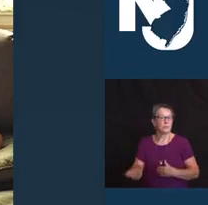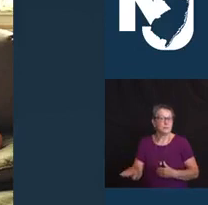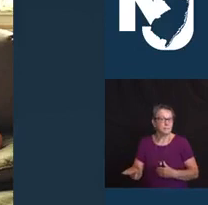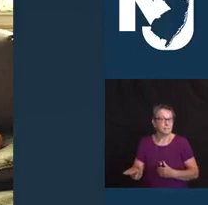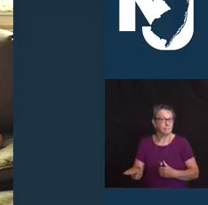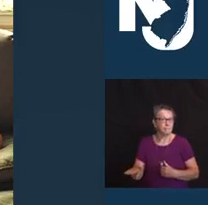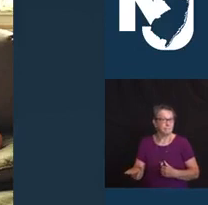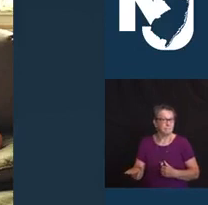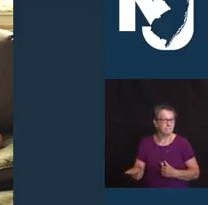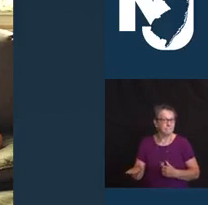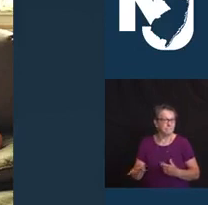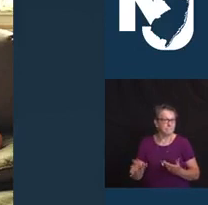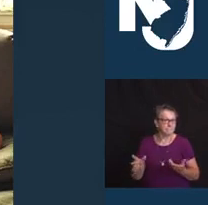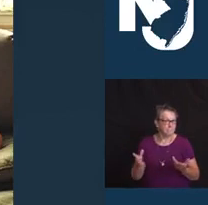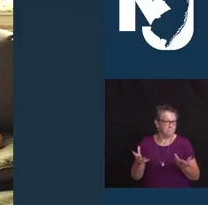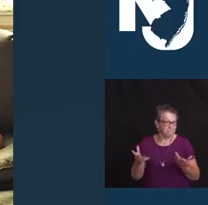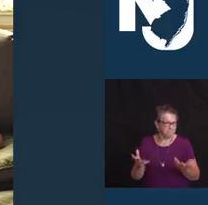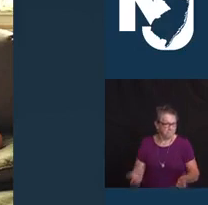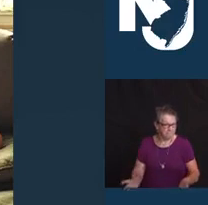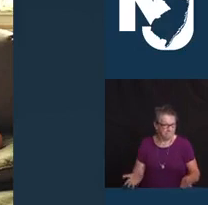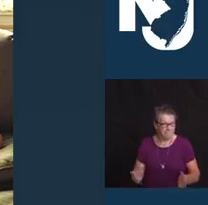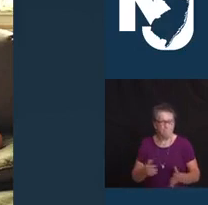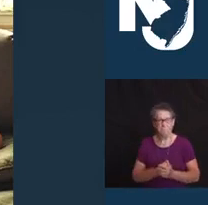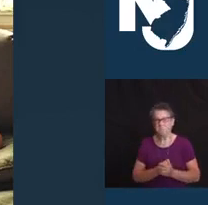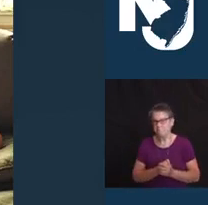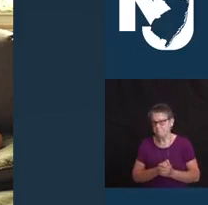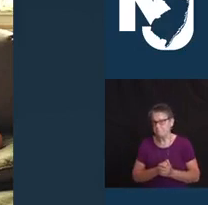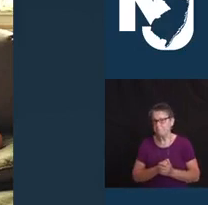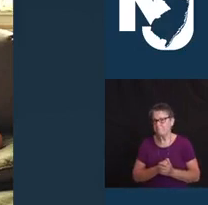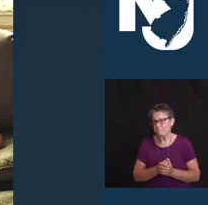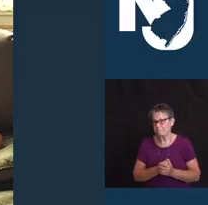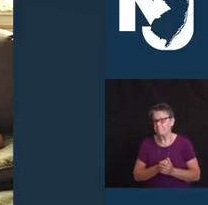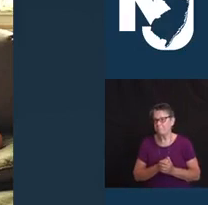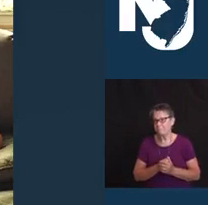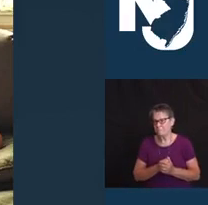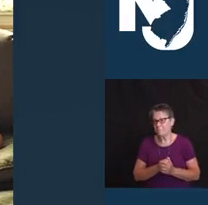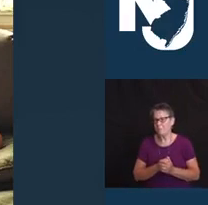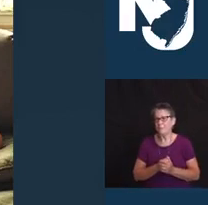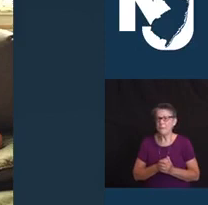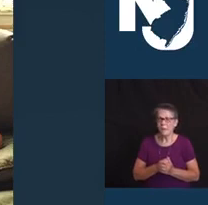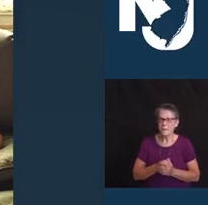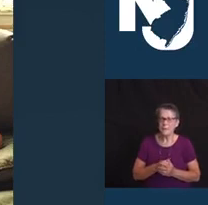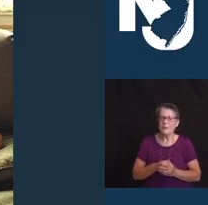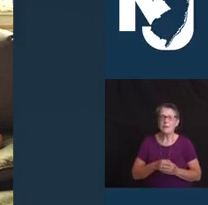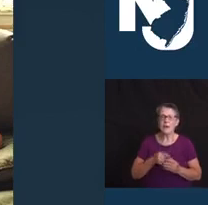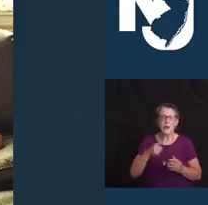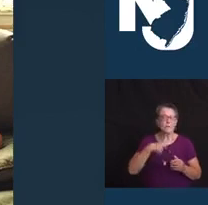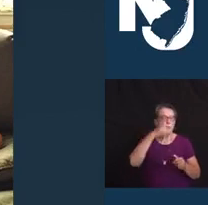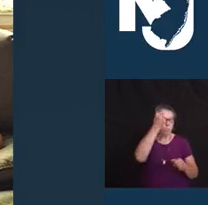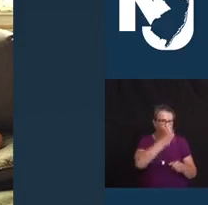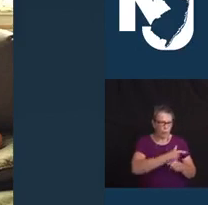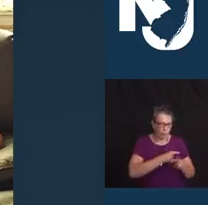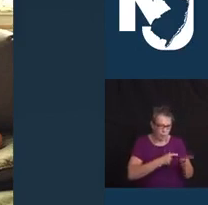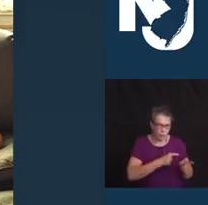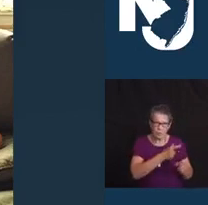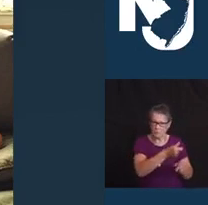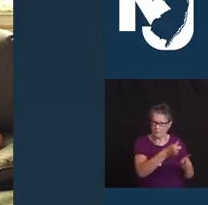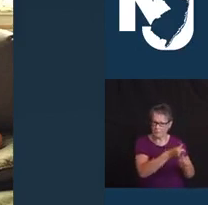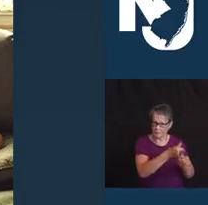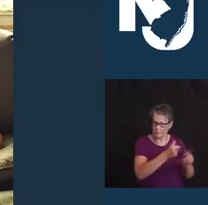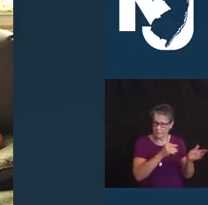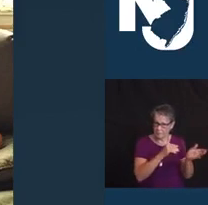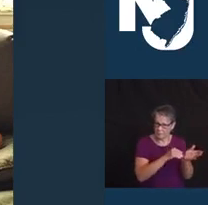Brady, Alexis, Mackenzie, and Zoe. Dennis also left behind his brother, Dr. James Valenza, and sister-in-law,